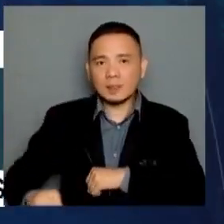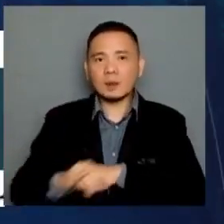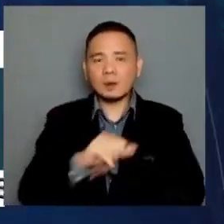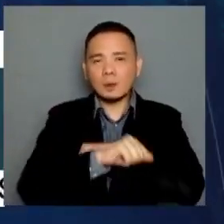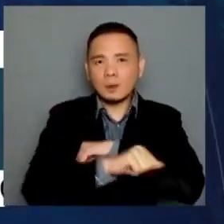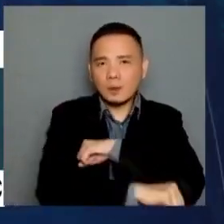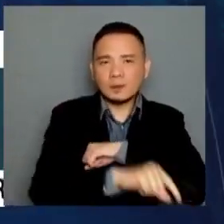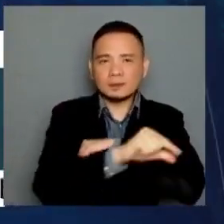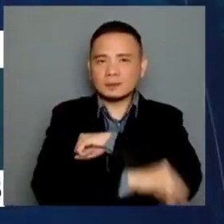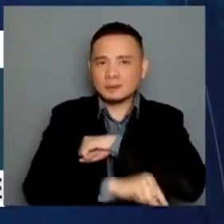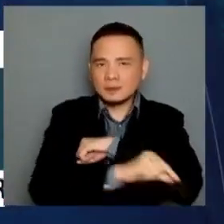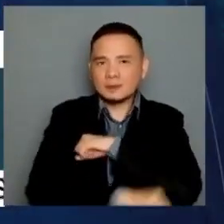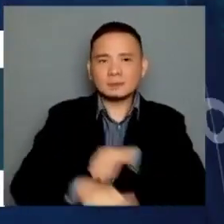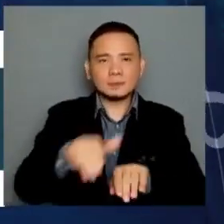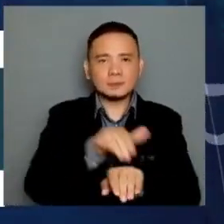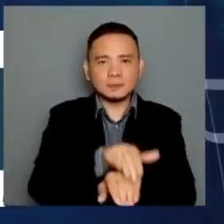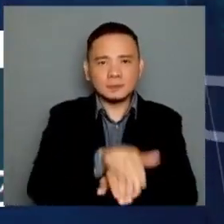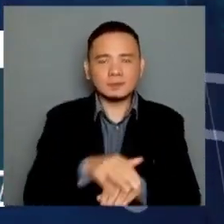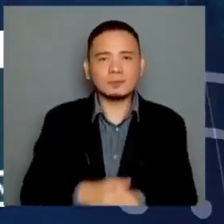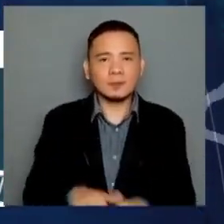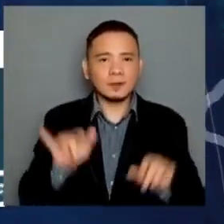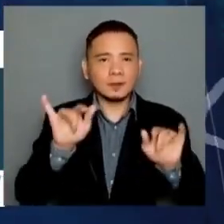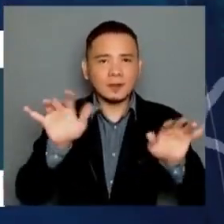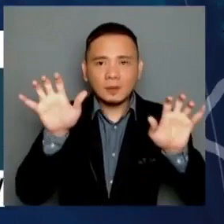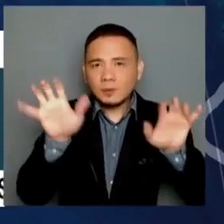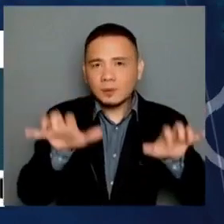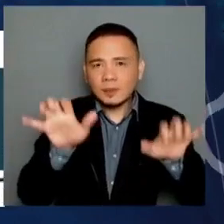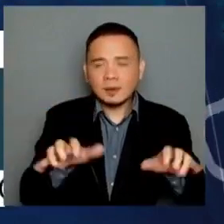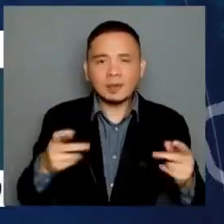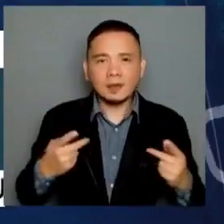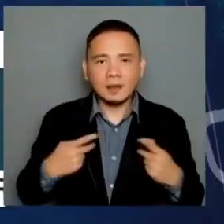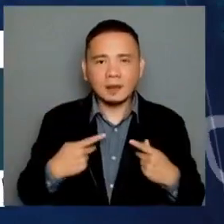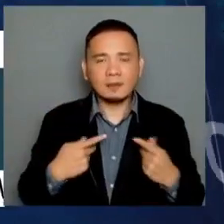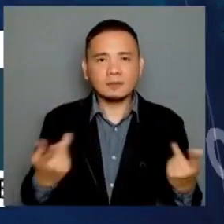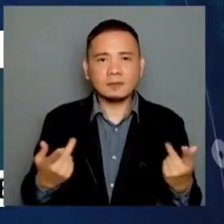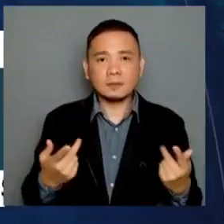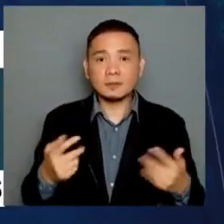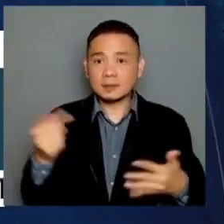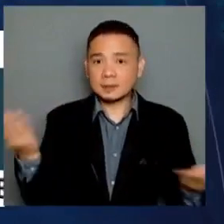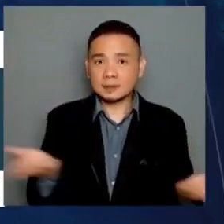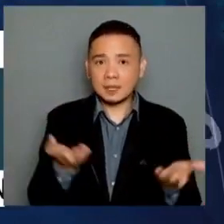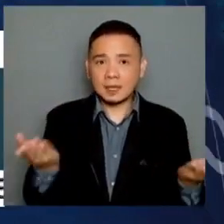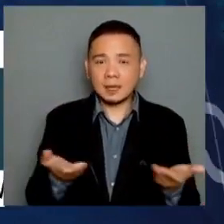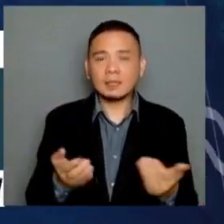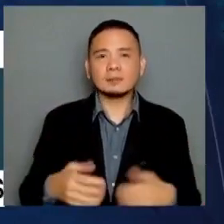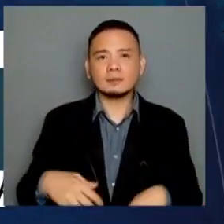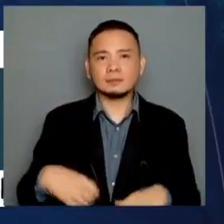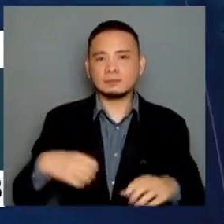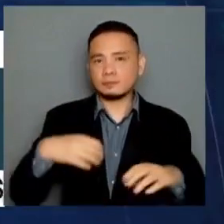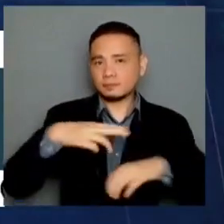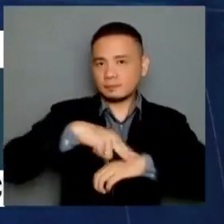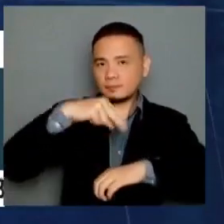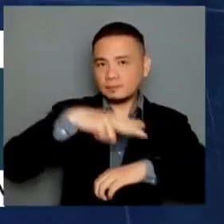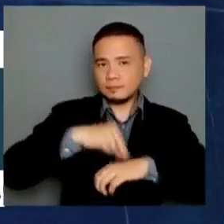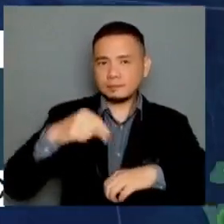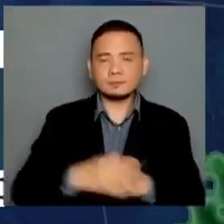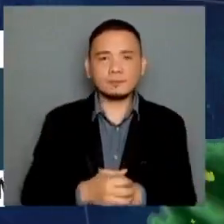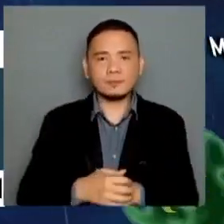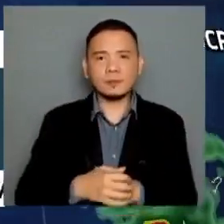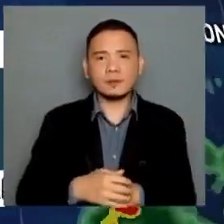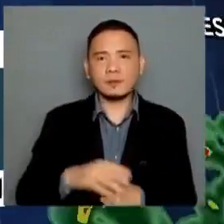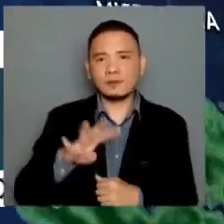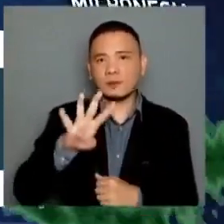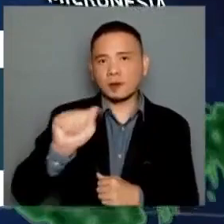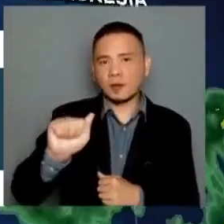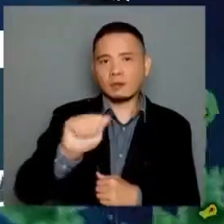Mindoro provinces, while light to moderate with at times heavy rains will also be experienced over Camarines Norte and the rest of Calabarzon and